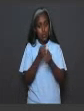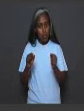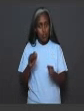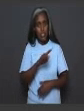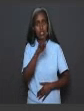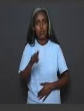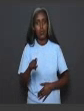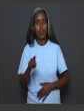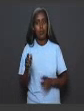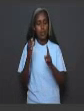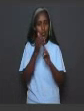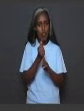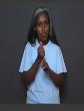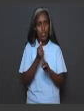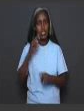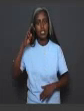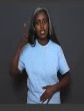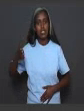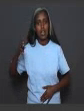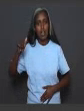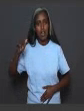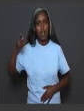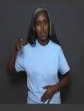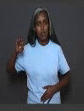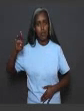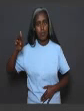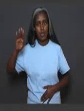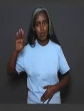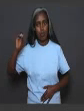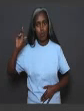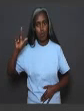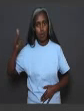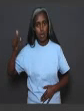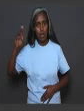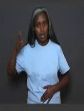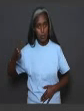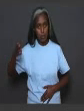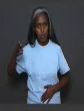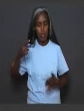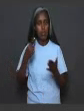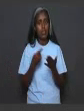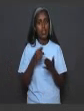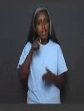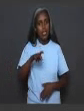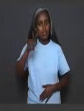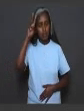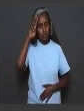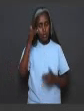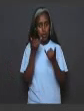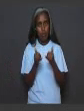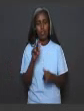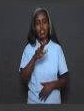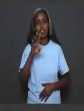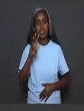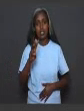hyperbola with the equation x squared over 36 minus